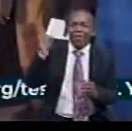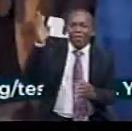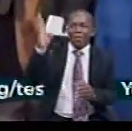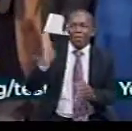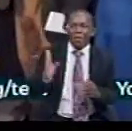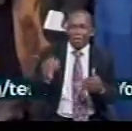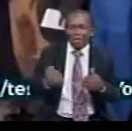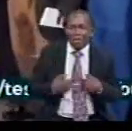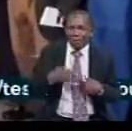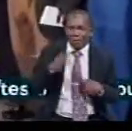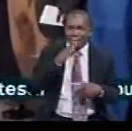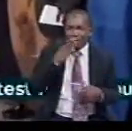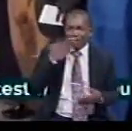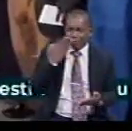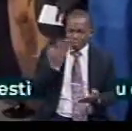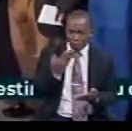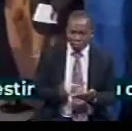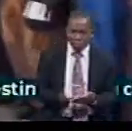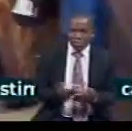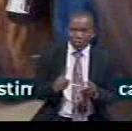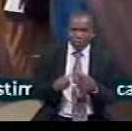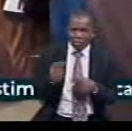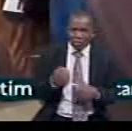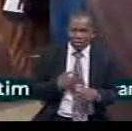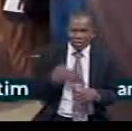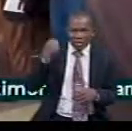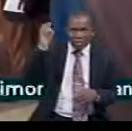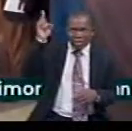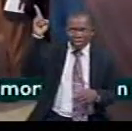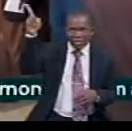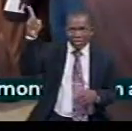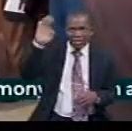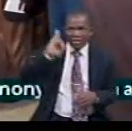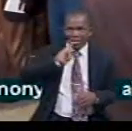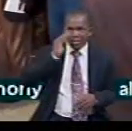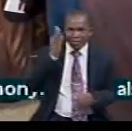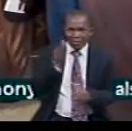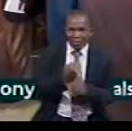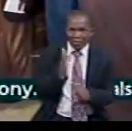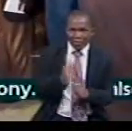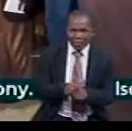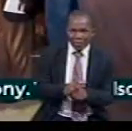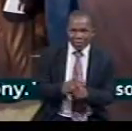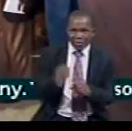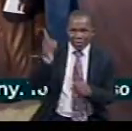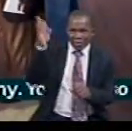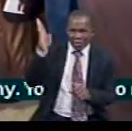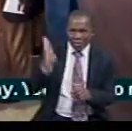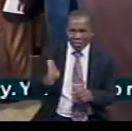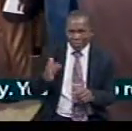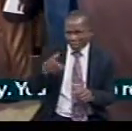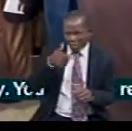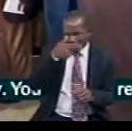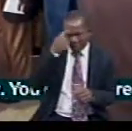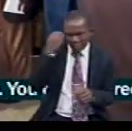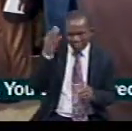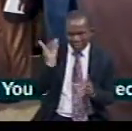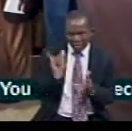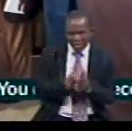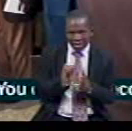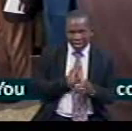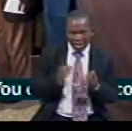me. Yes. He's a faithful God. And because of that, I came here. Amen.